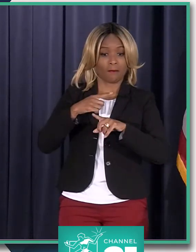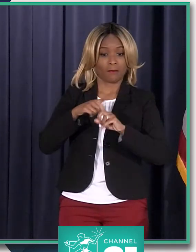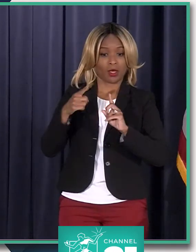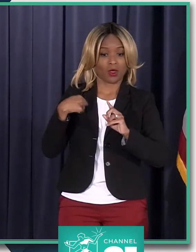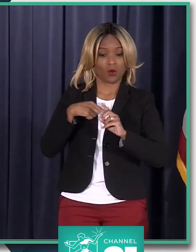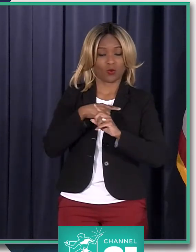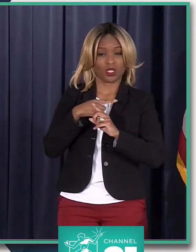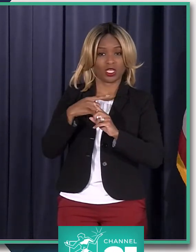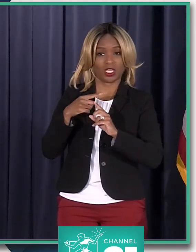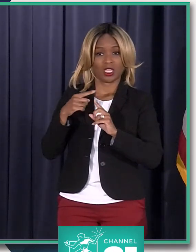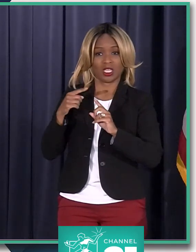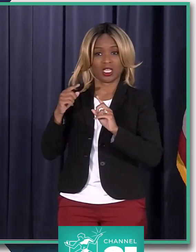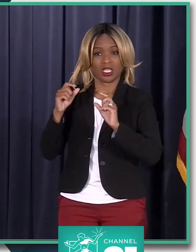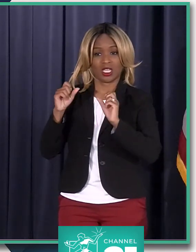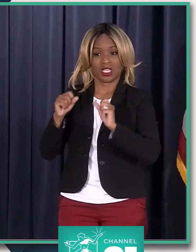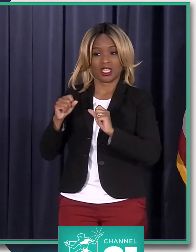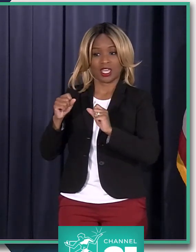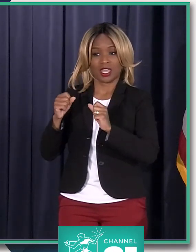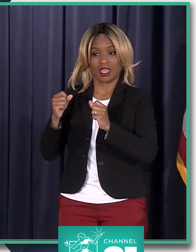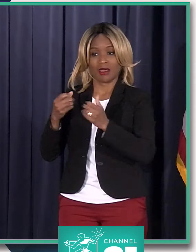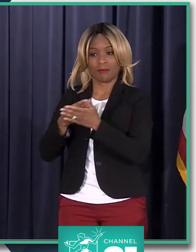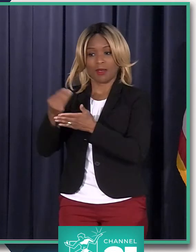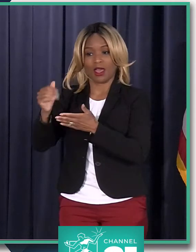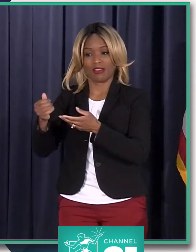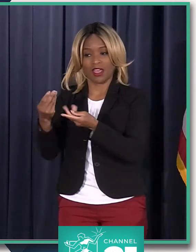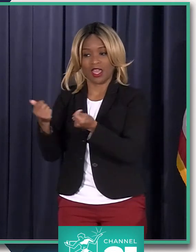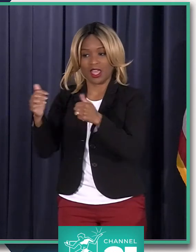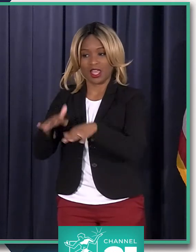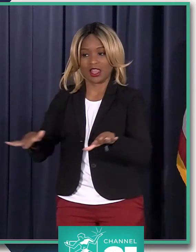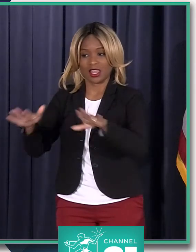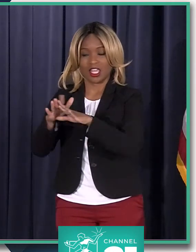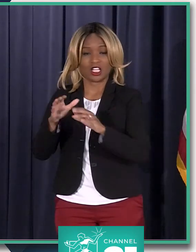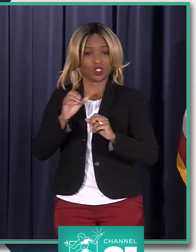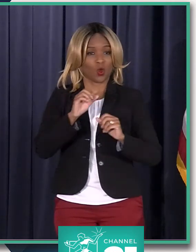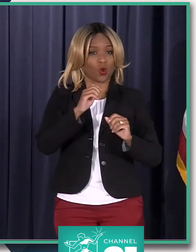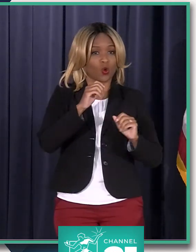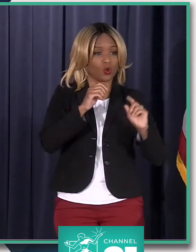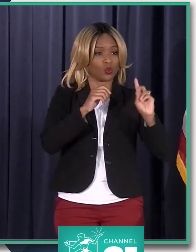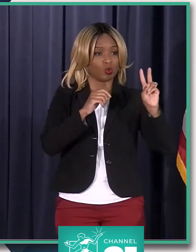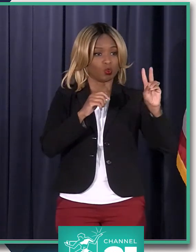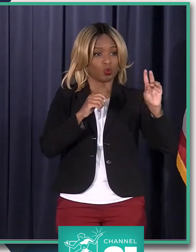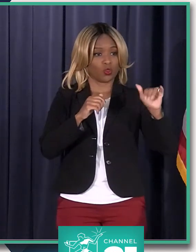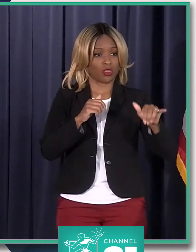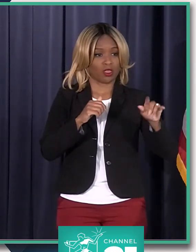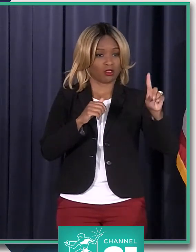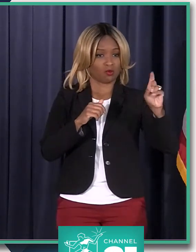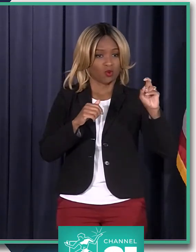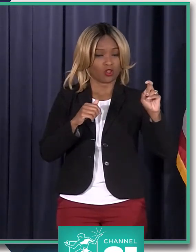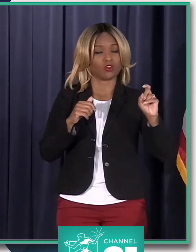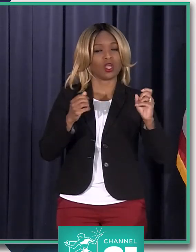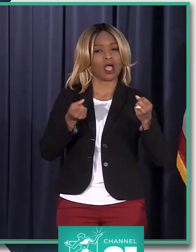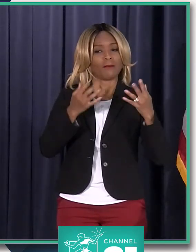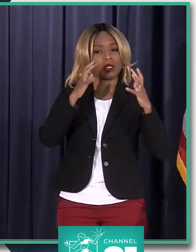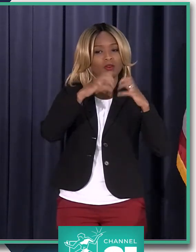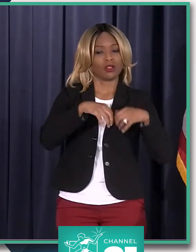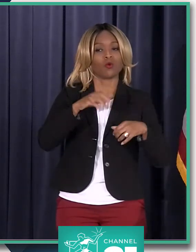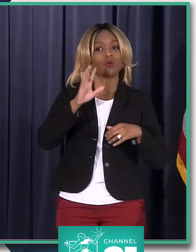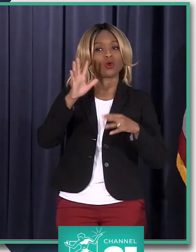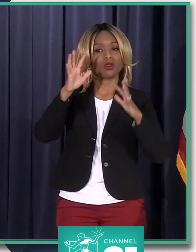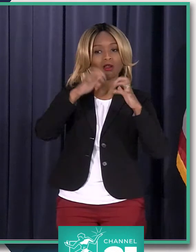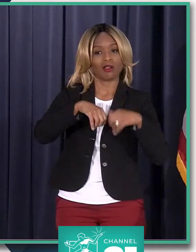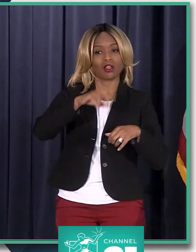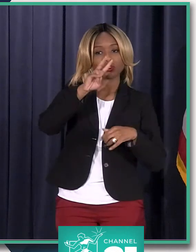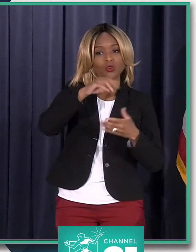be demoed of the 2,100 in District 7? All Well, 2,100? Or I put the numbers up, so we're going to demolish 2,100 and we're